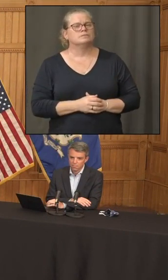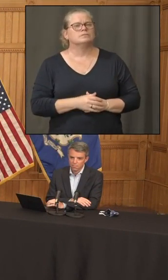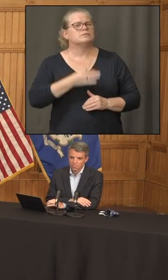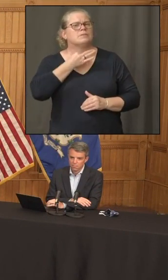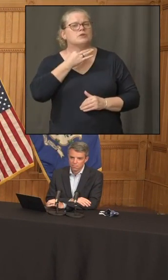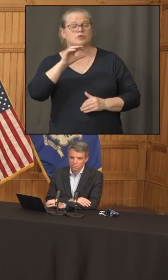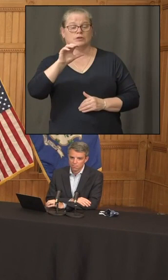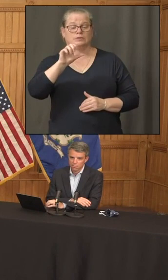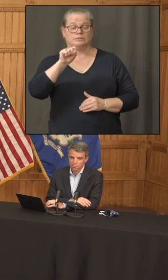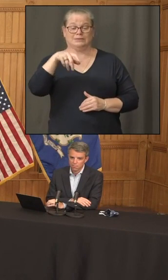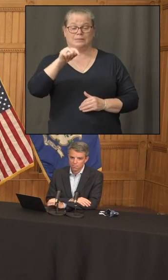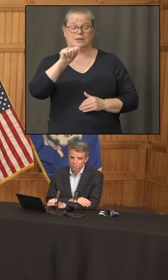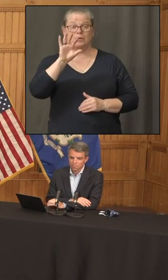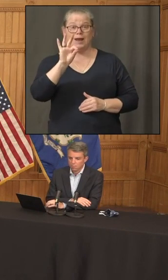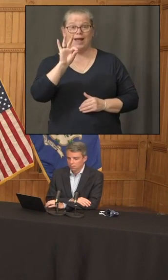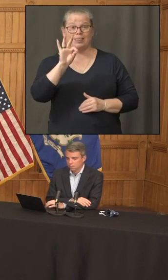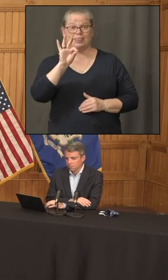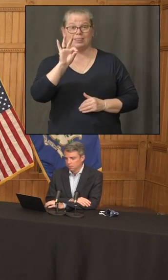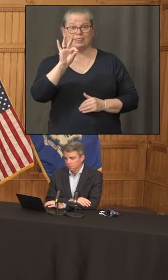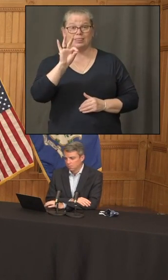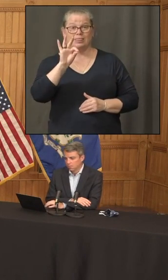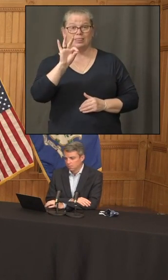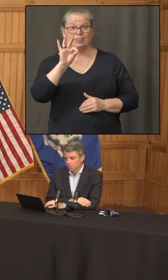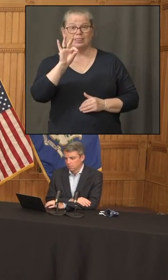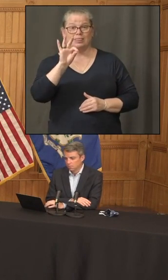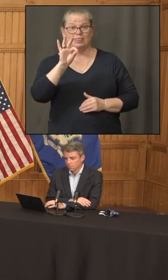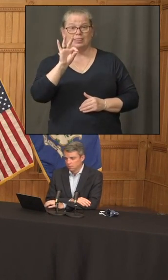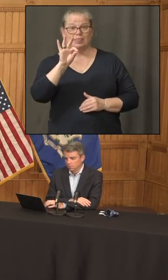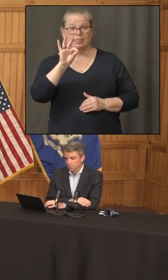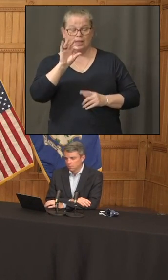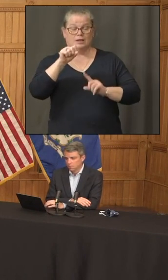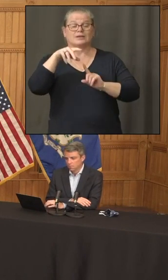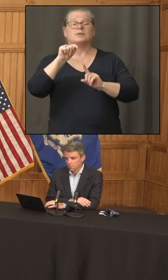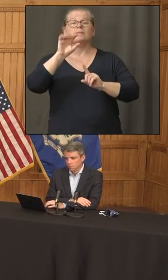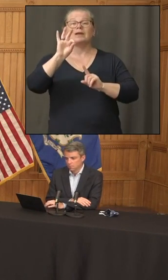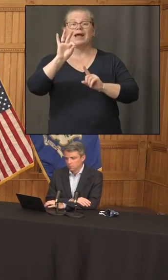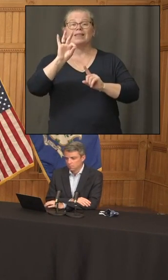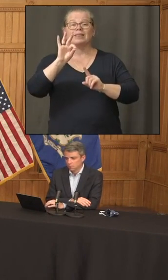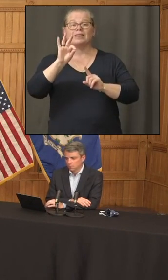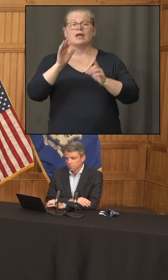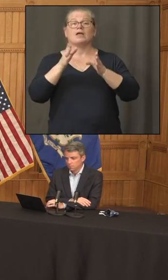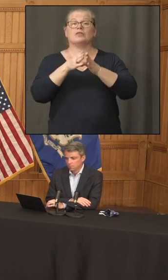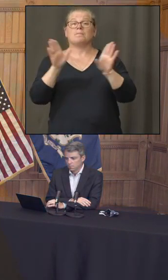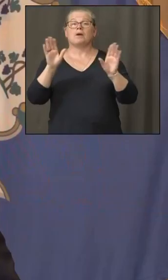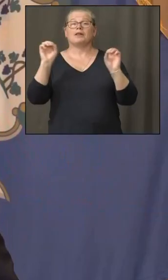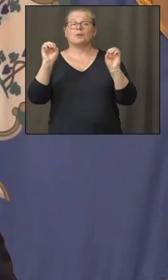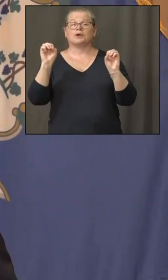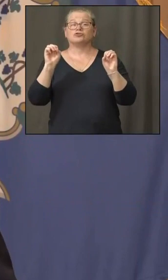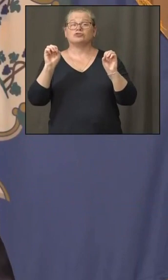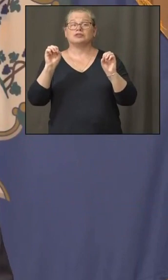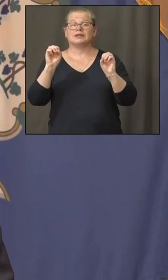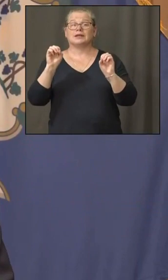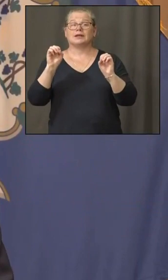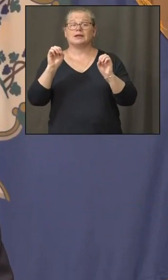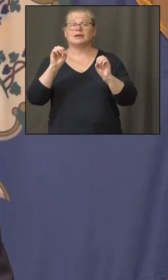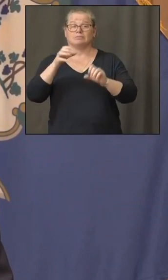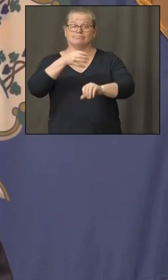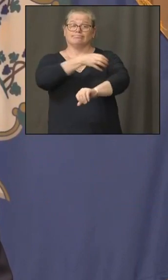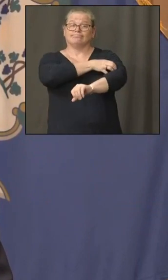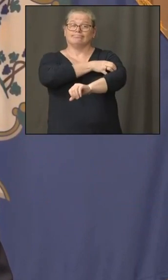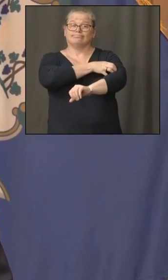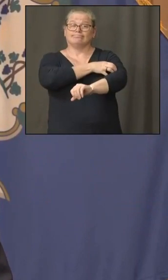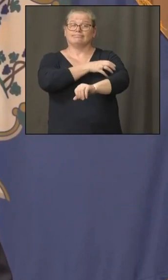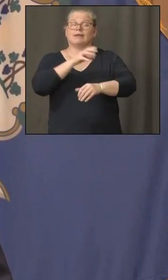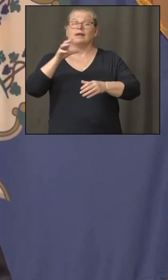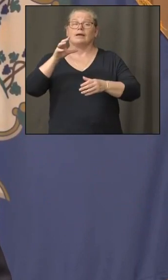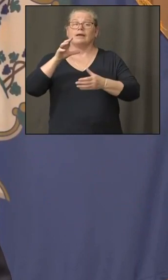September 9th, when the public emergency expires? Yeah, we're going to be, talking to the